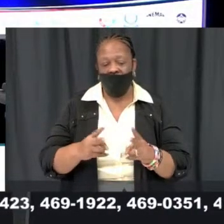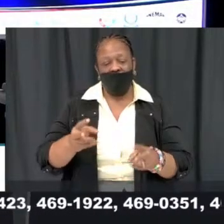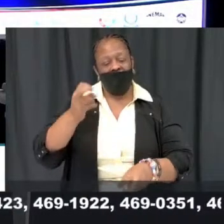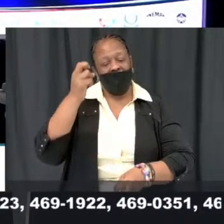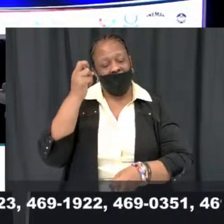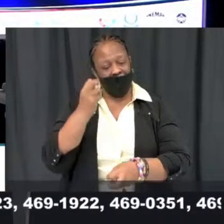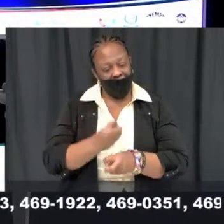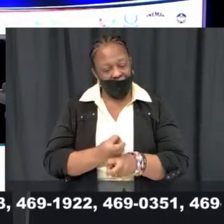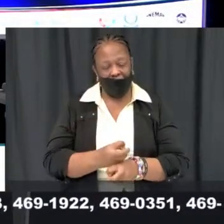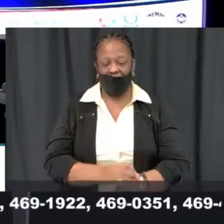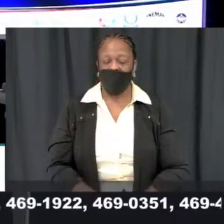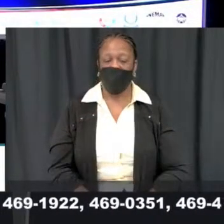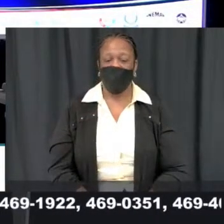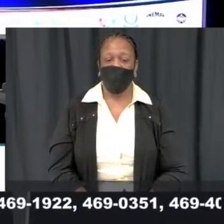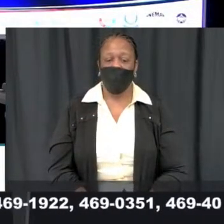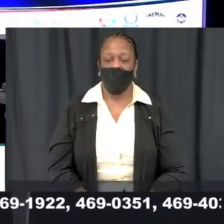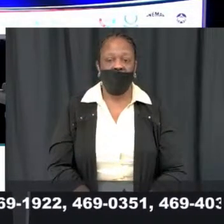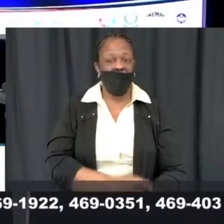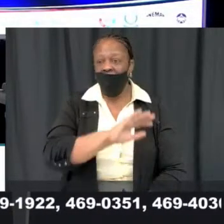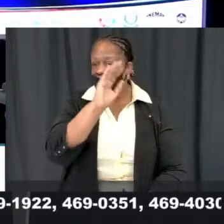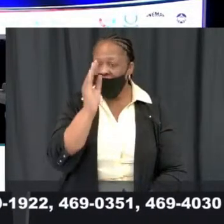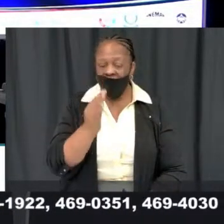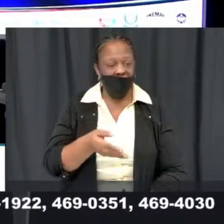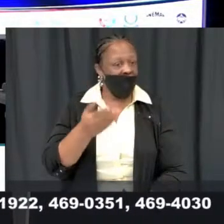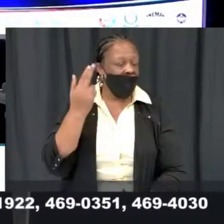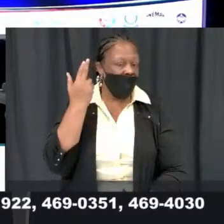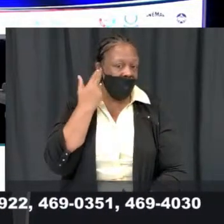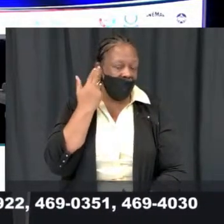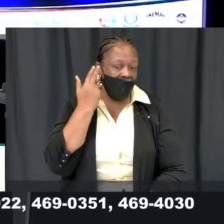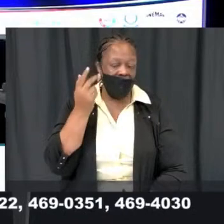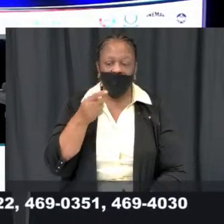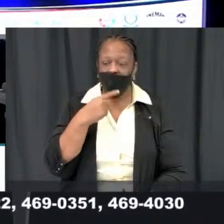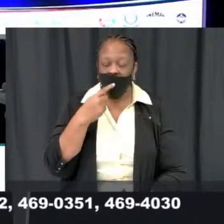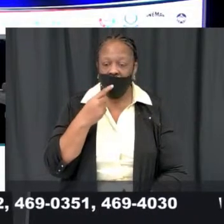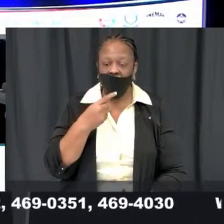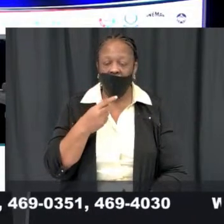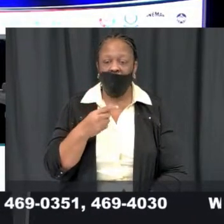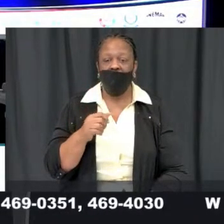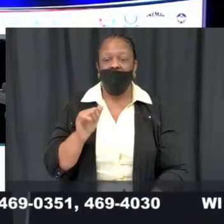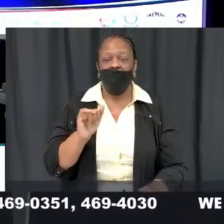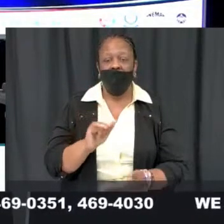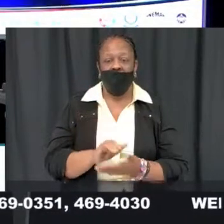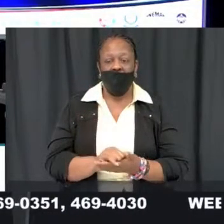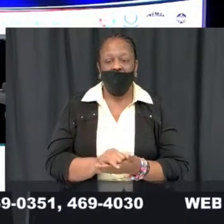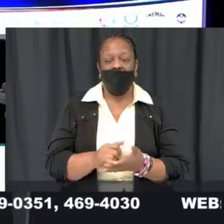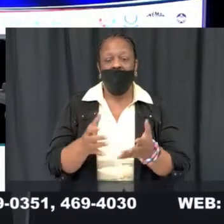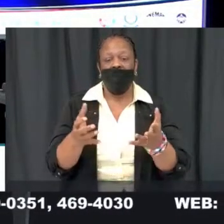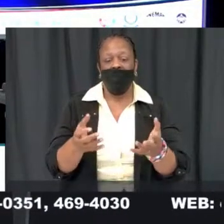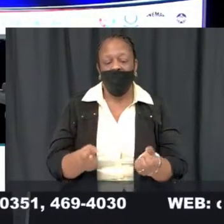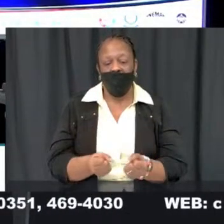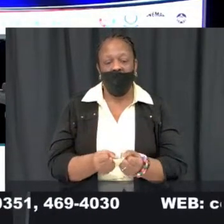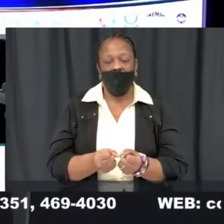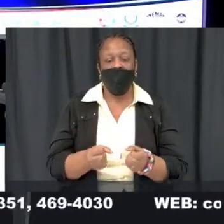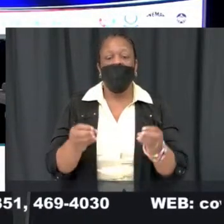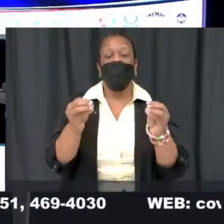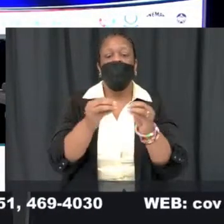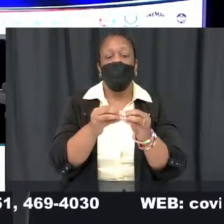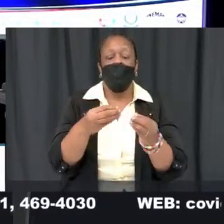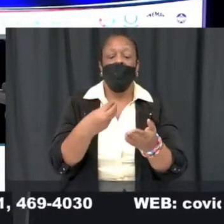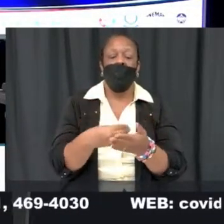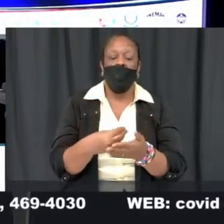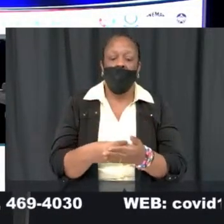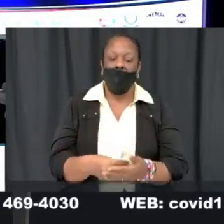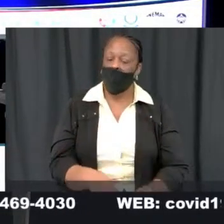heard that the medical professionals, security forces, other civil servants ask for $1 extra.